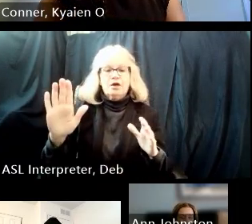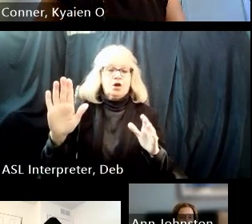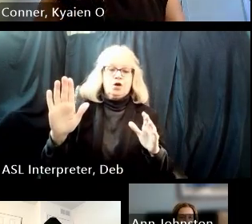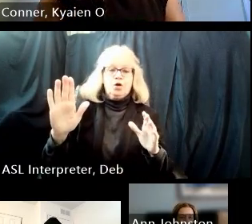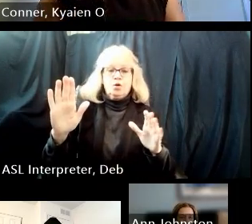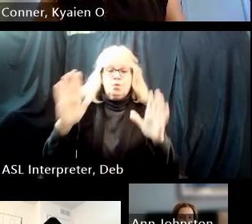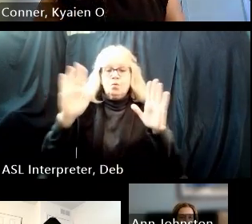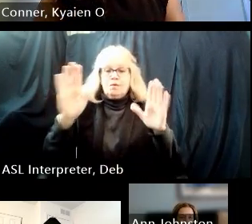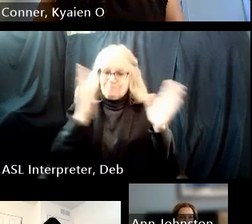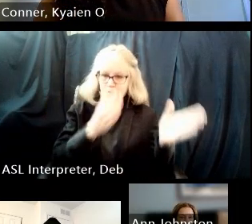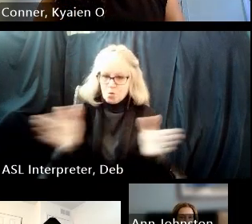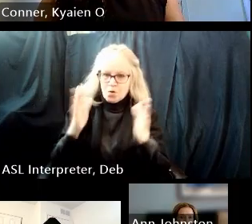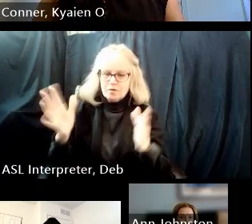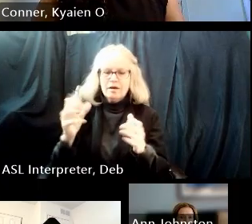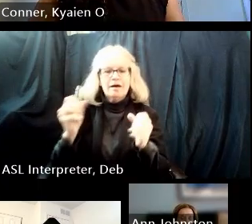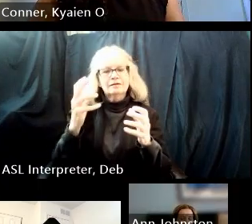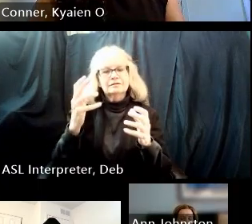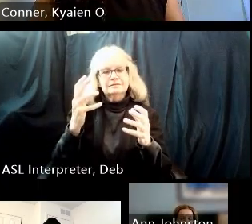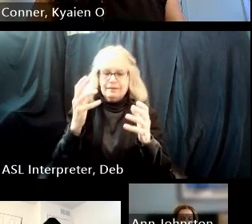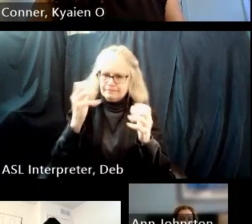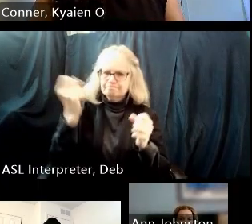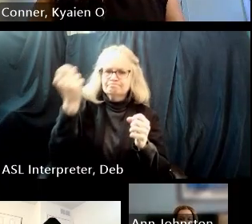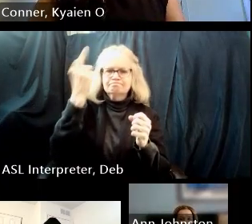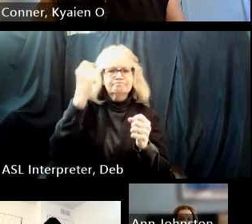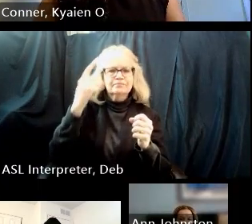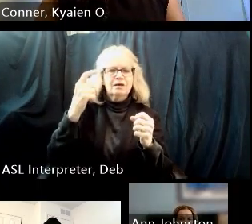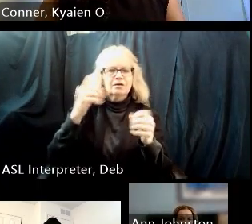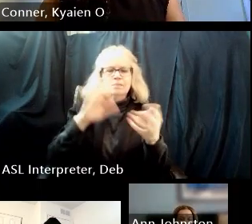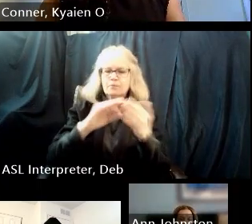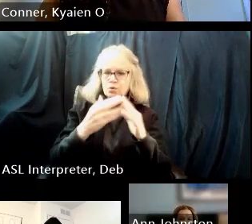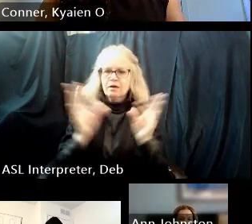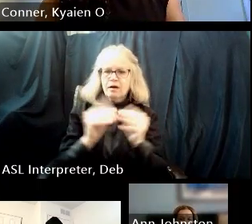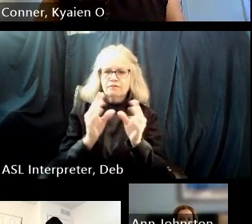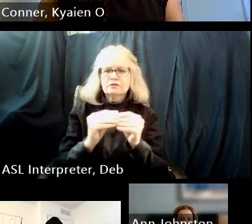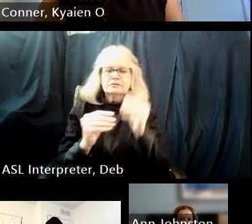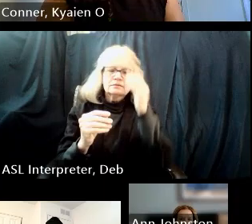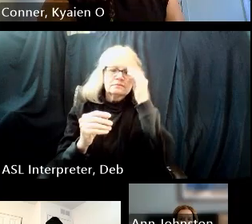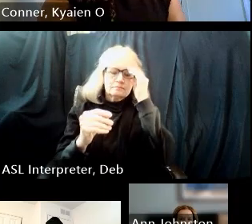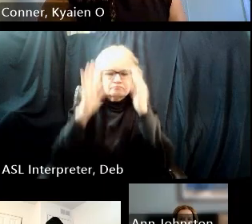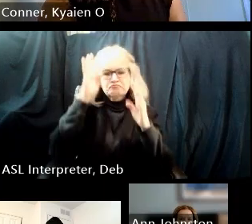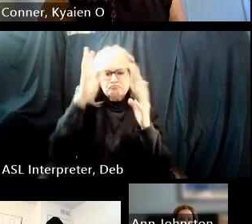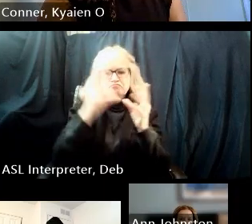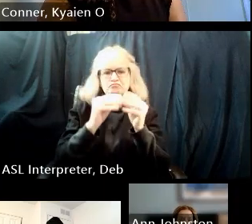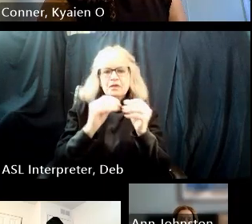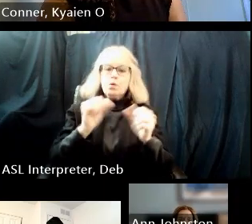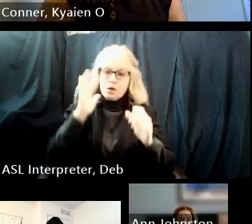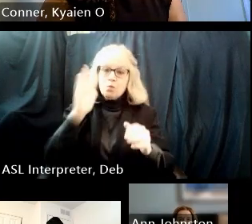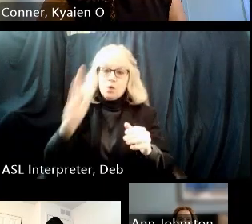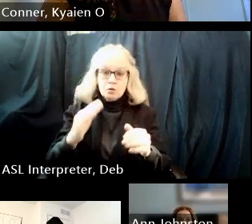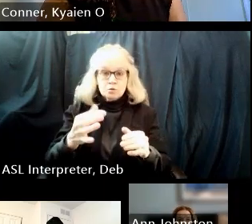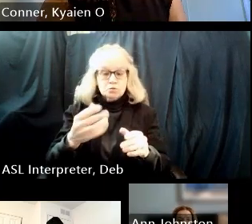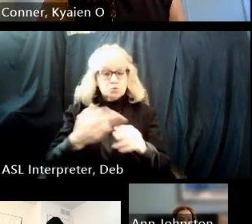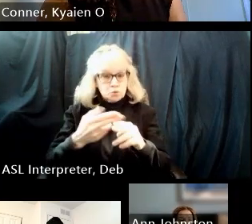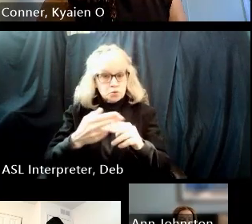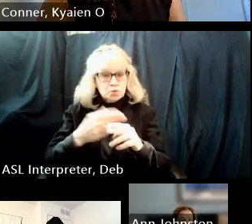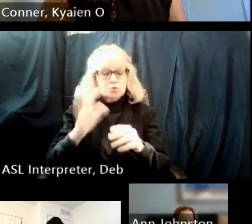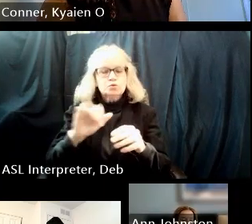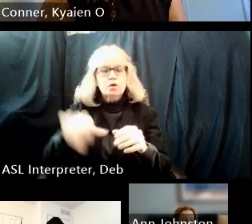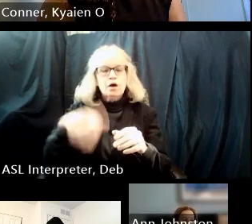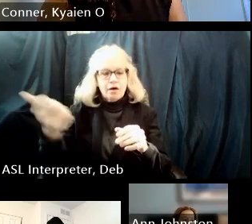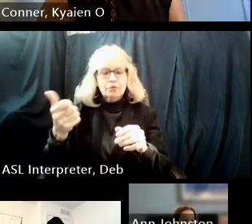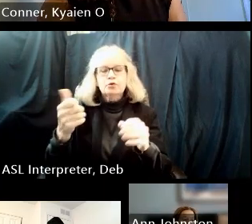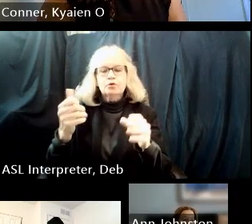organized Beloved Community Conference. And we're in the midst of getting ready to do another Beloved Community Conference in November